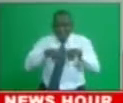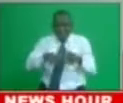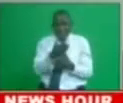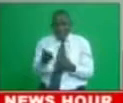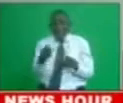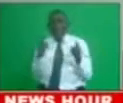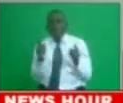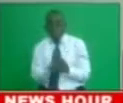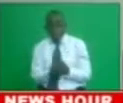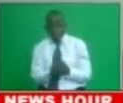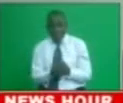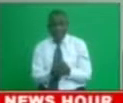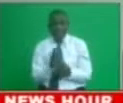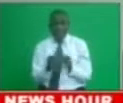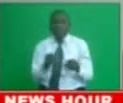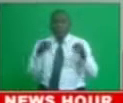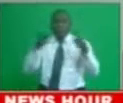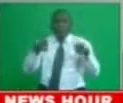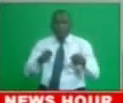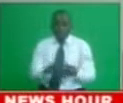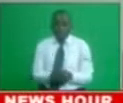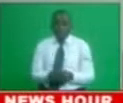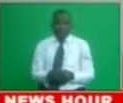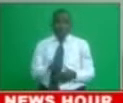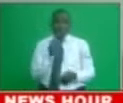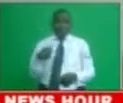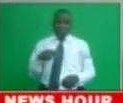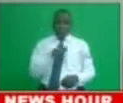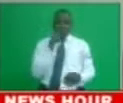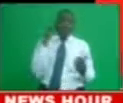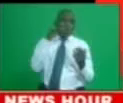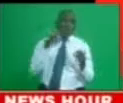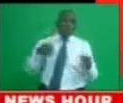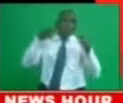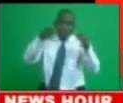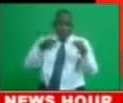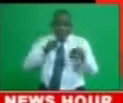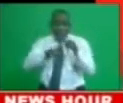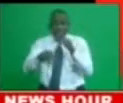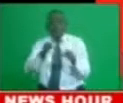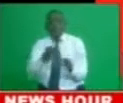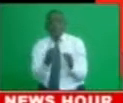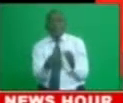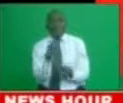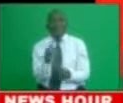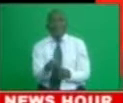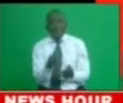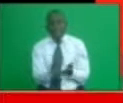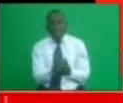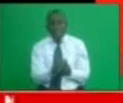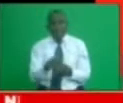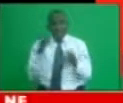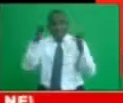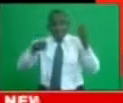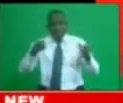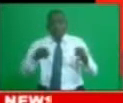go? And when will that be? We don't hope for it. But if it becomes the only